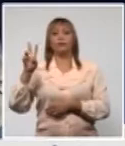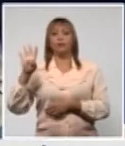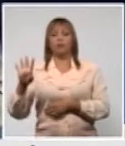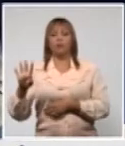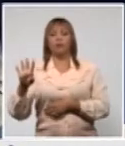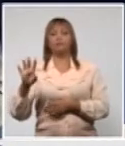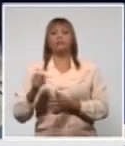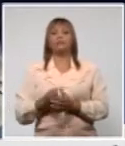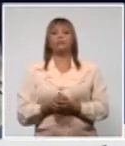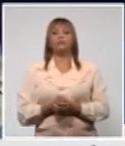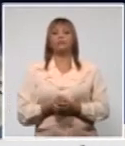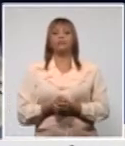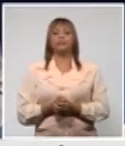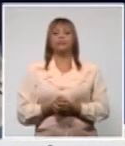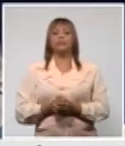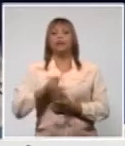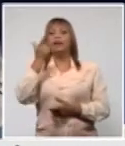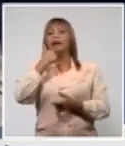91, Havana